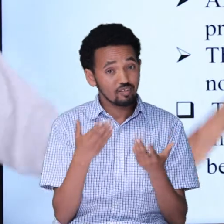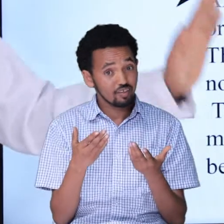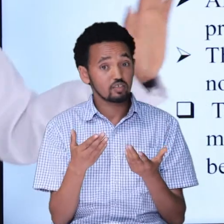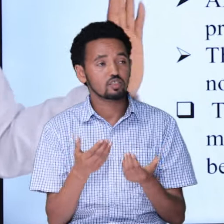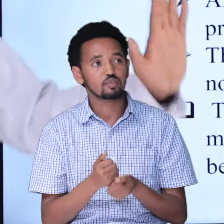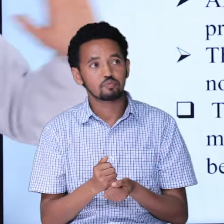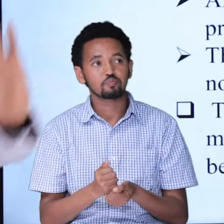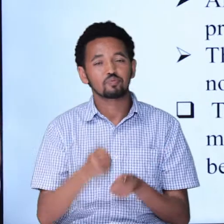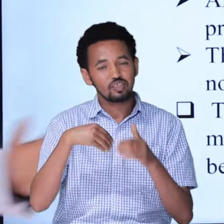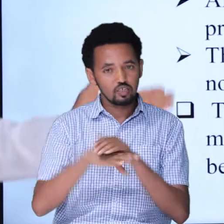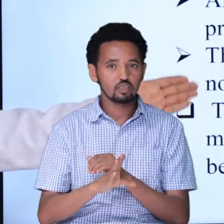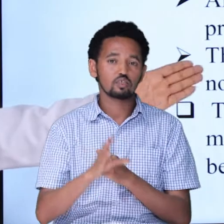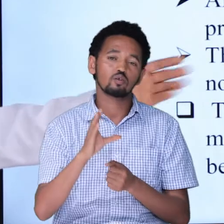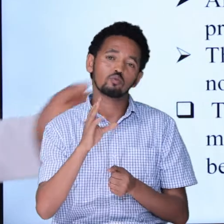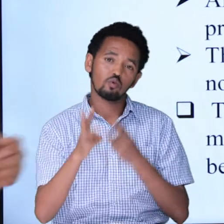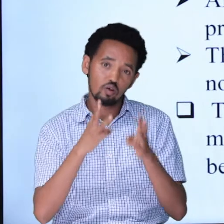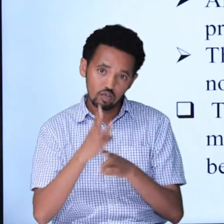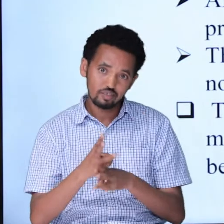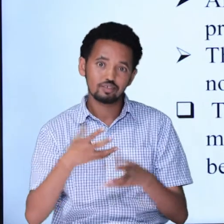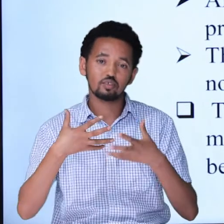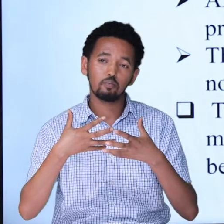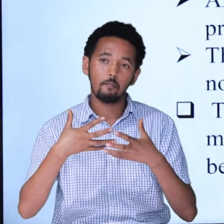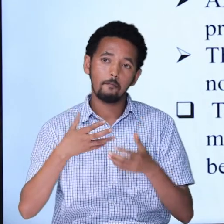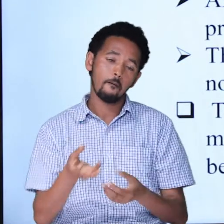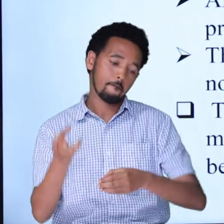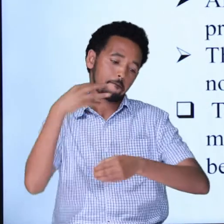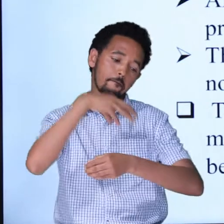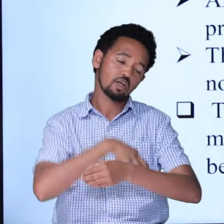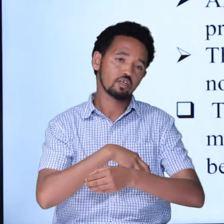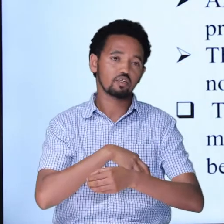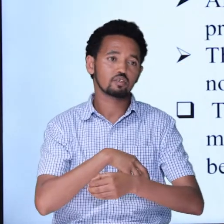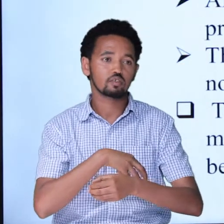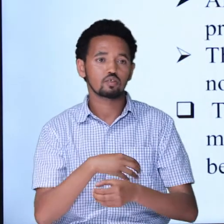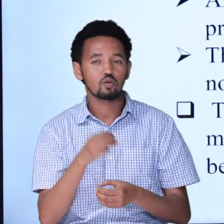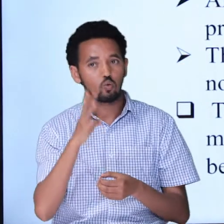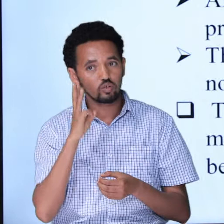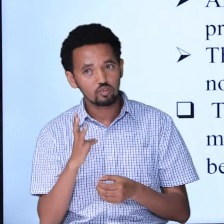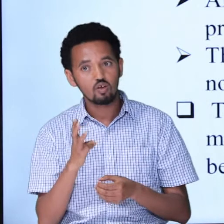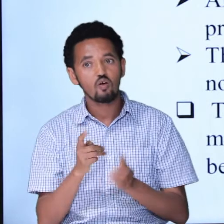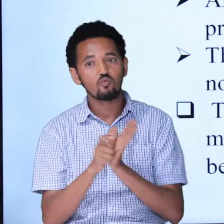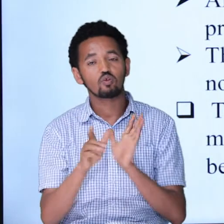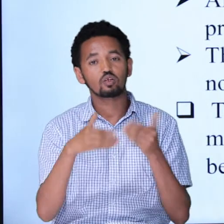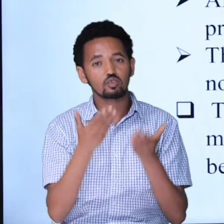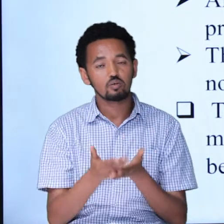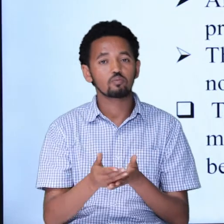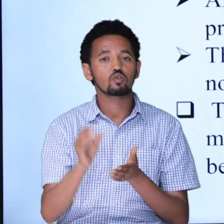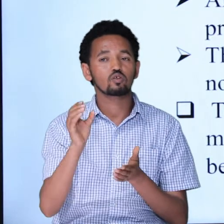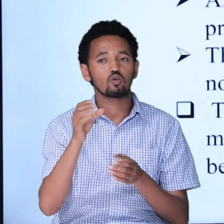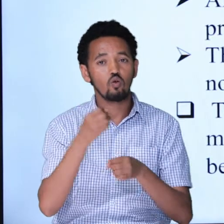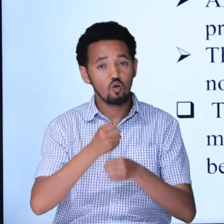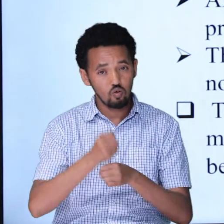product in the world market have been stable. For example, coffee. The